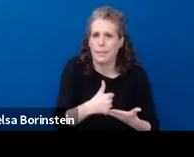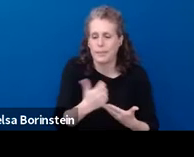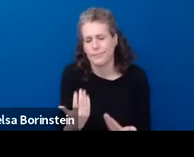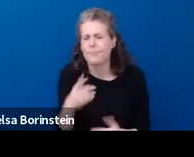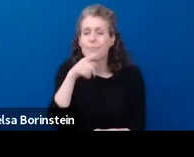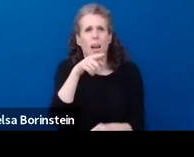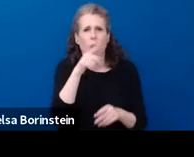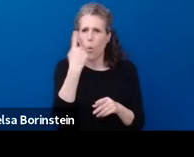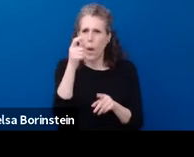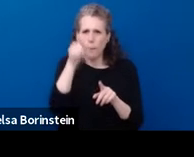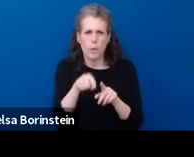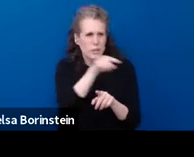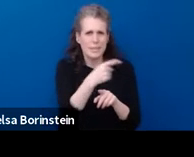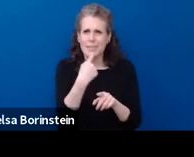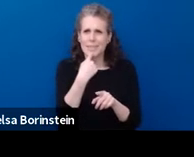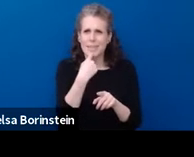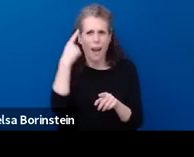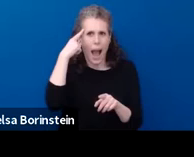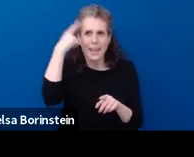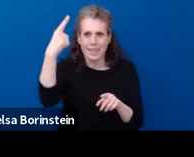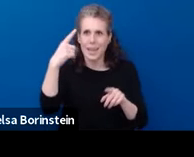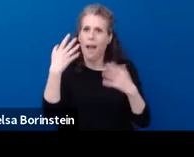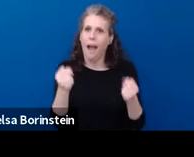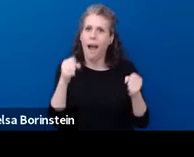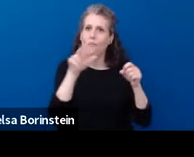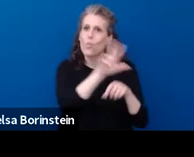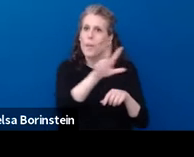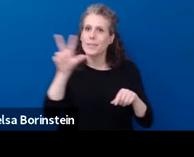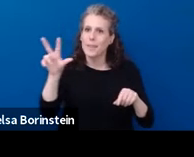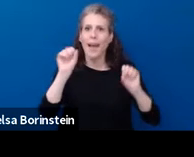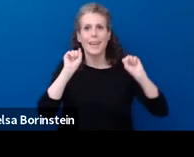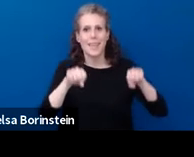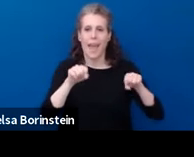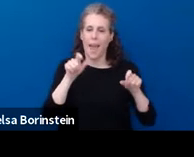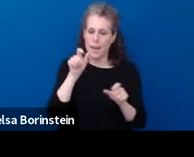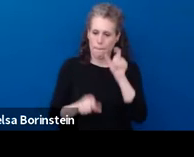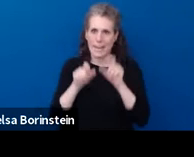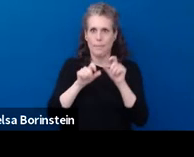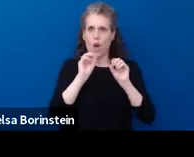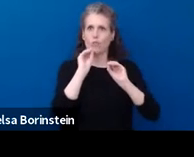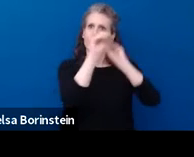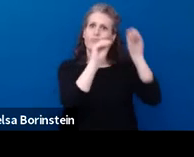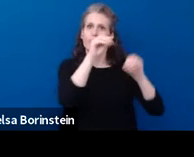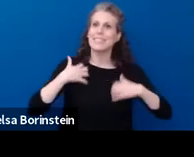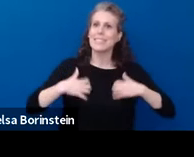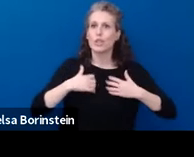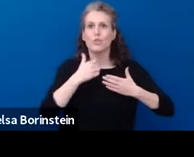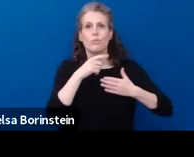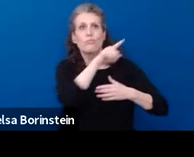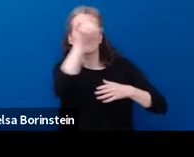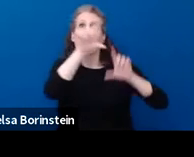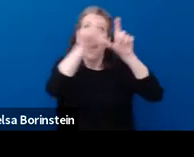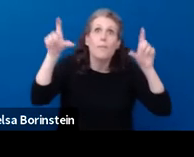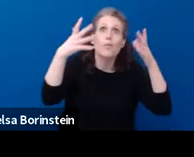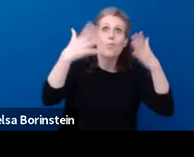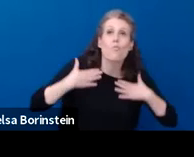the user portal, where you can sign up as a and with